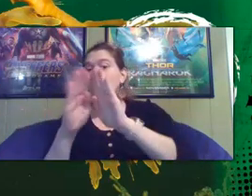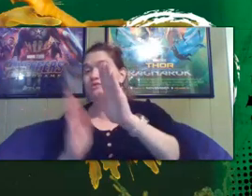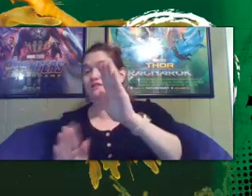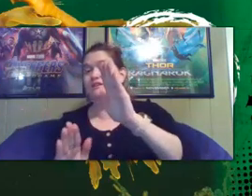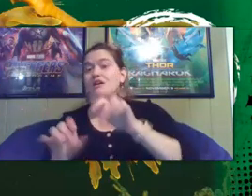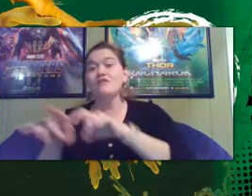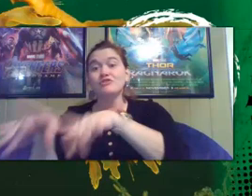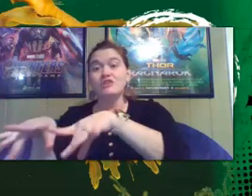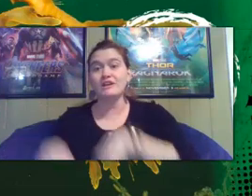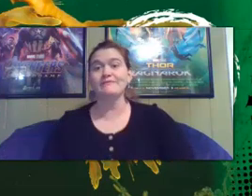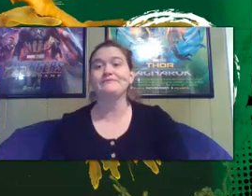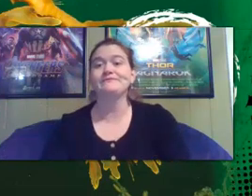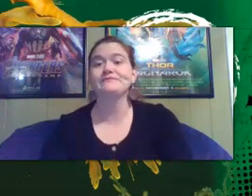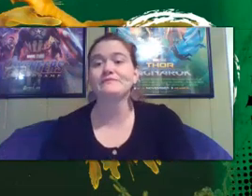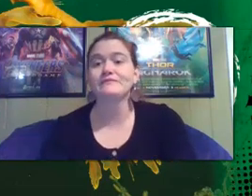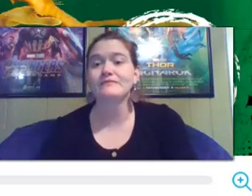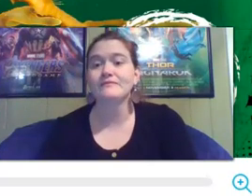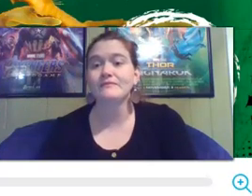western coast of Australia.